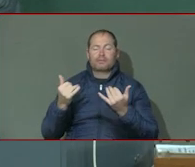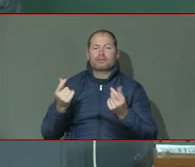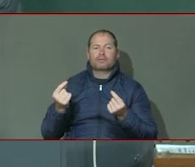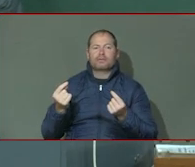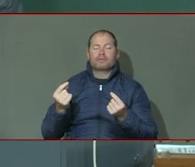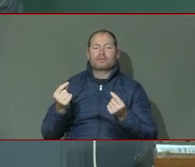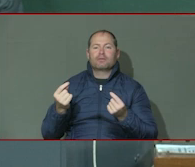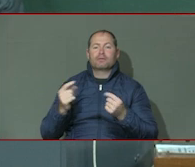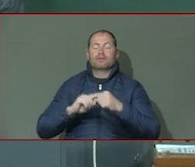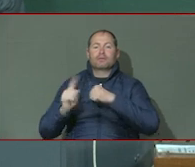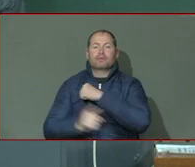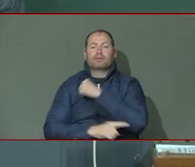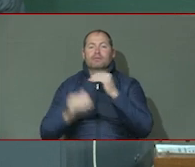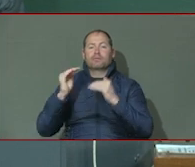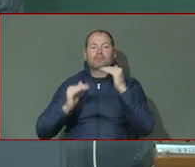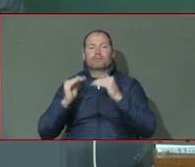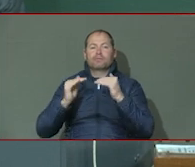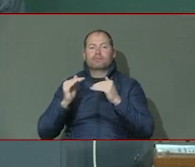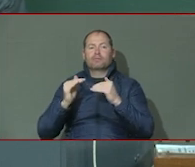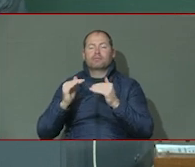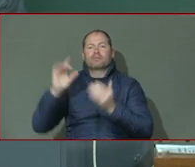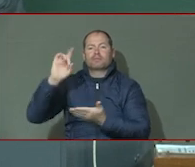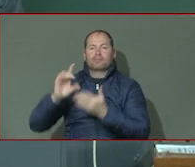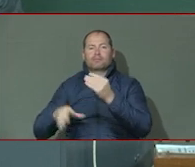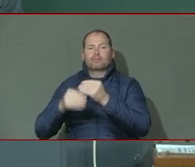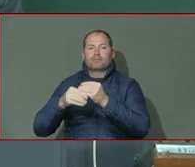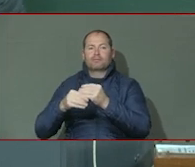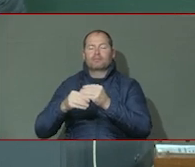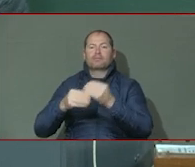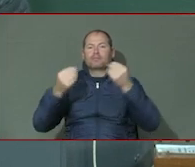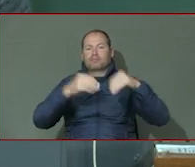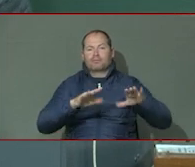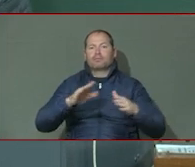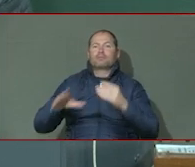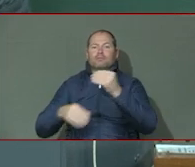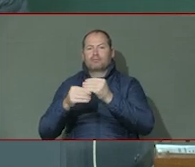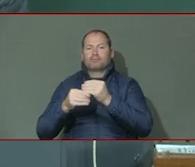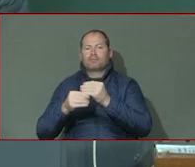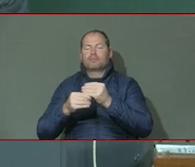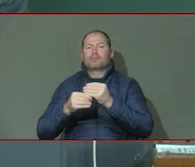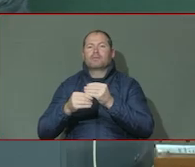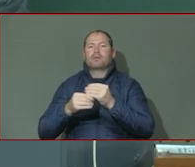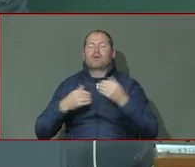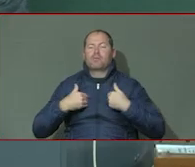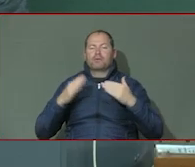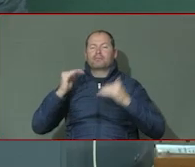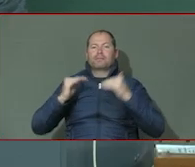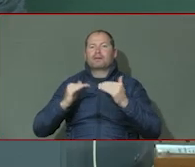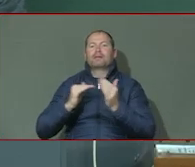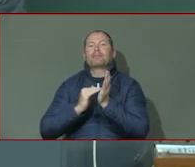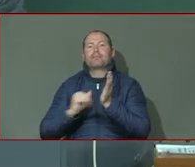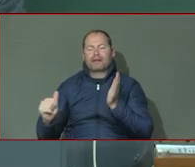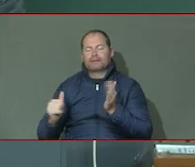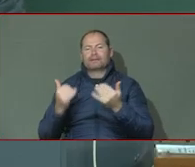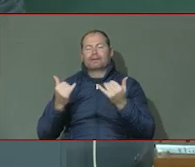the end balance, end of the year, plus the depreciation, plus the disposal, minus the opening balance to get that figure.